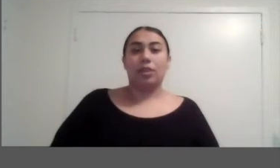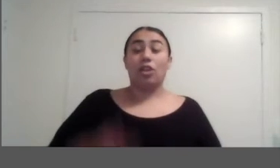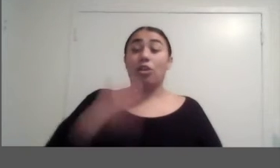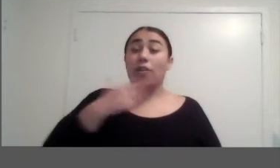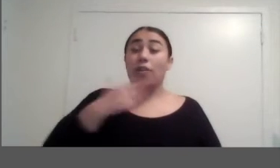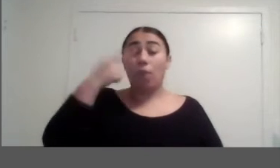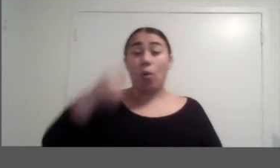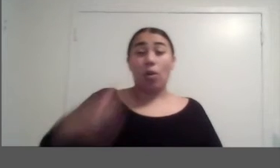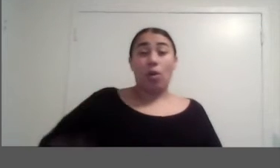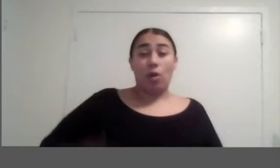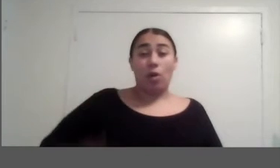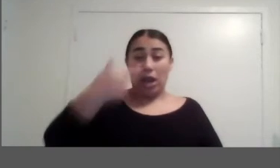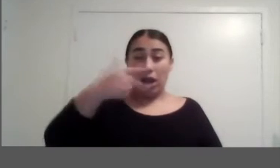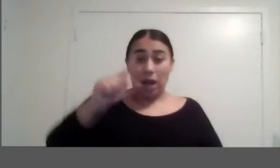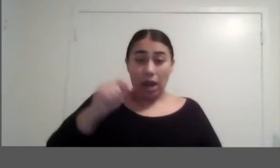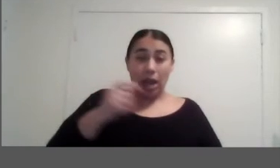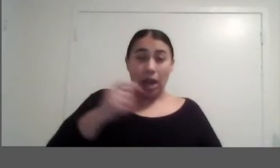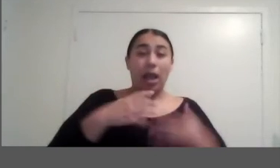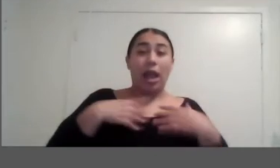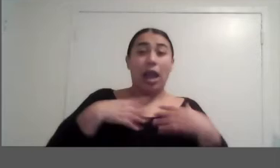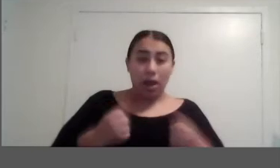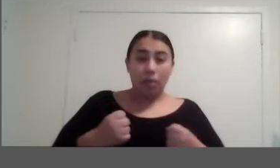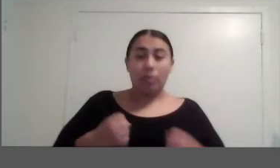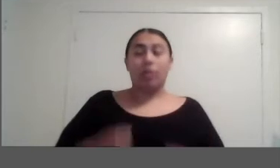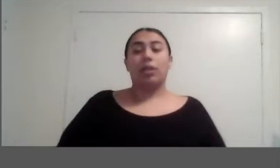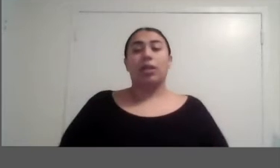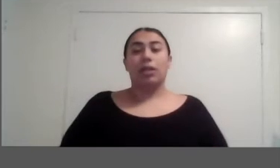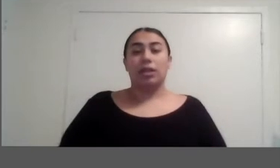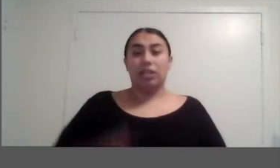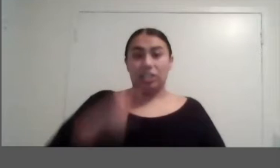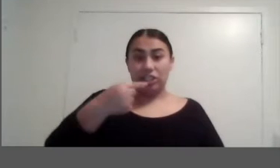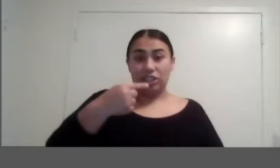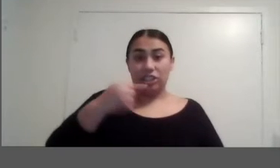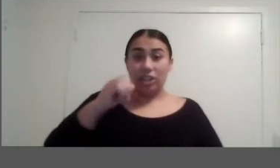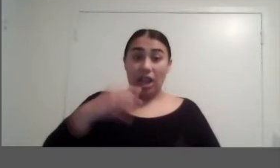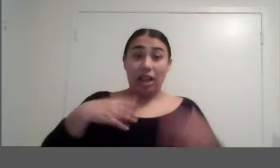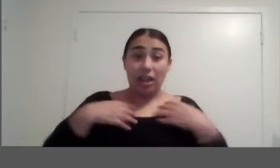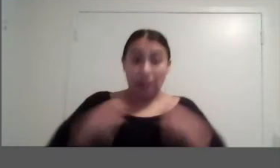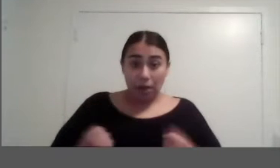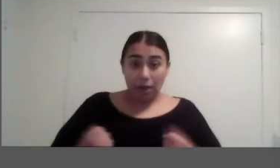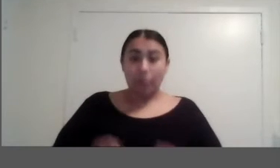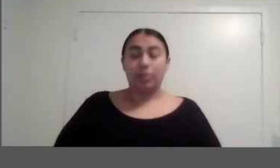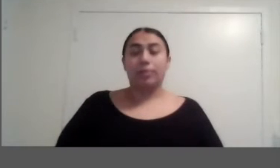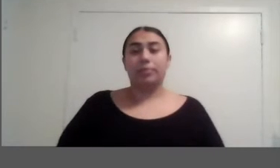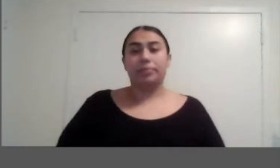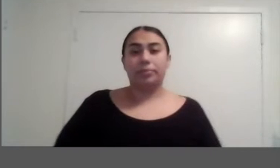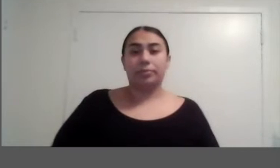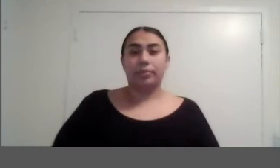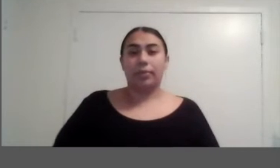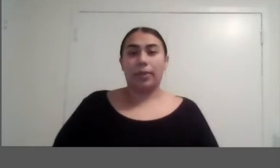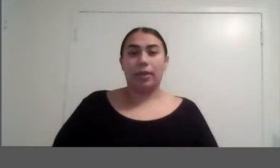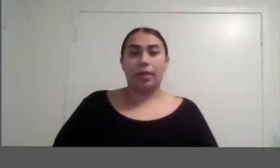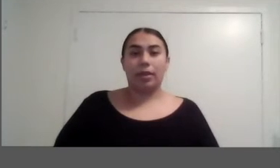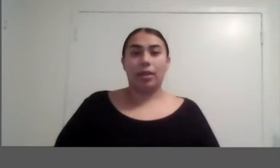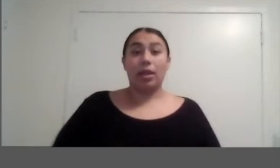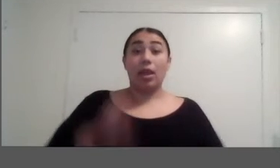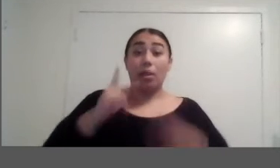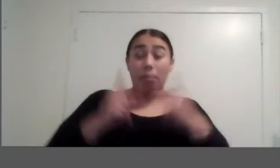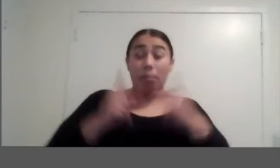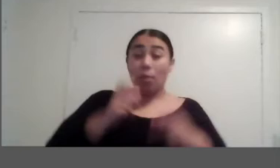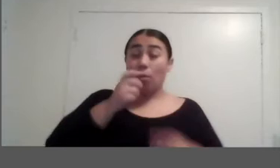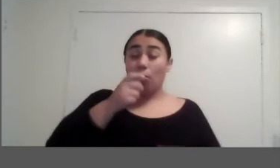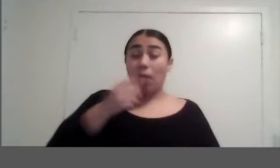lipid metabolism, GI motility, and secretion. In fact, there is evidence that increased tolerance to